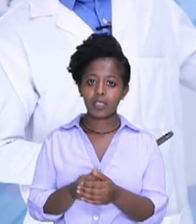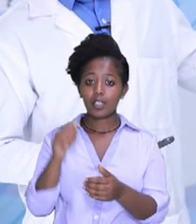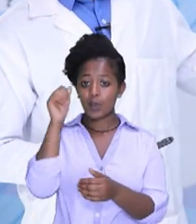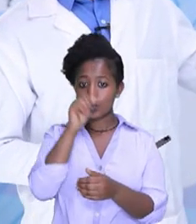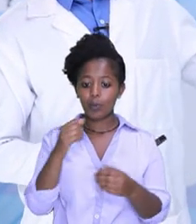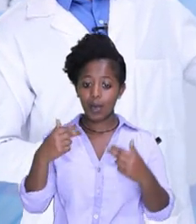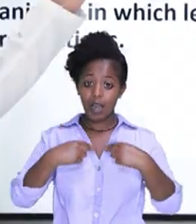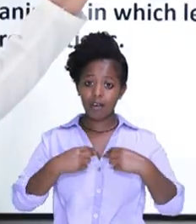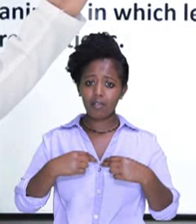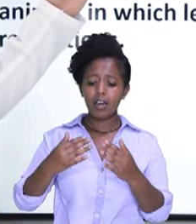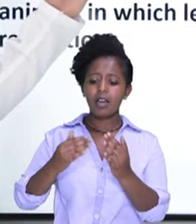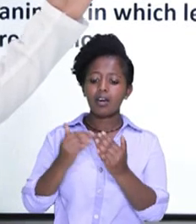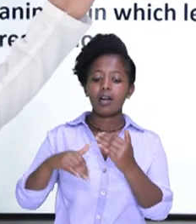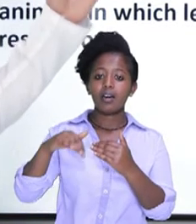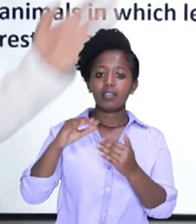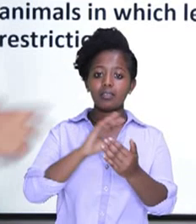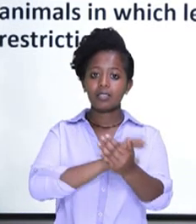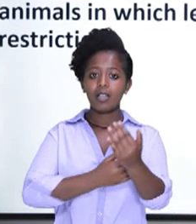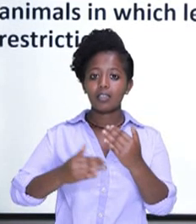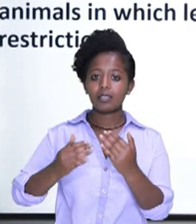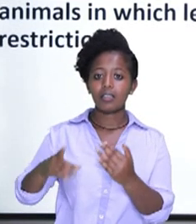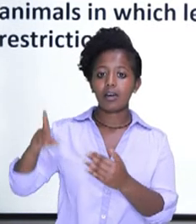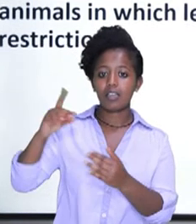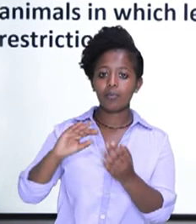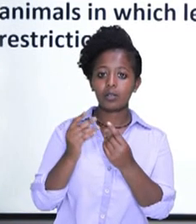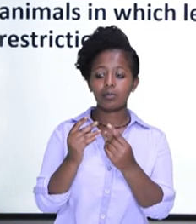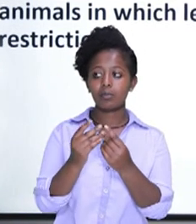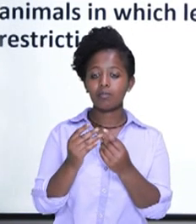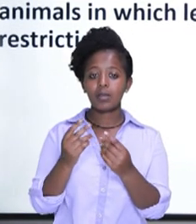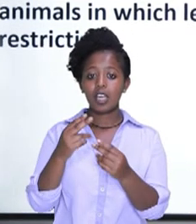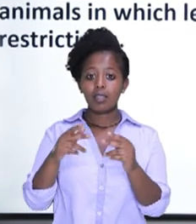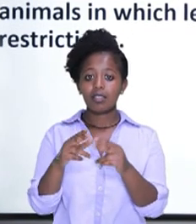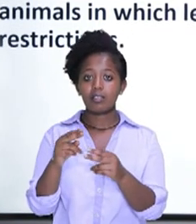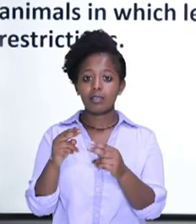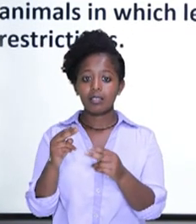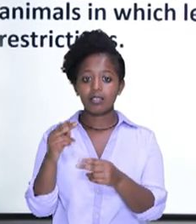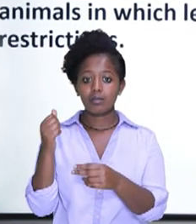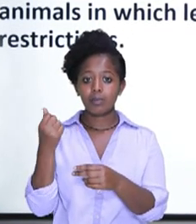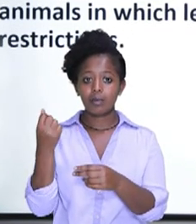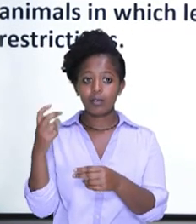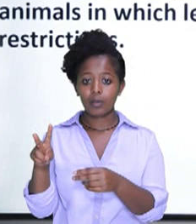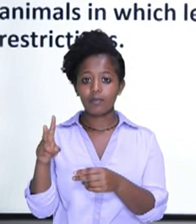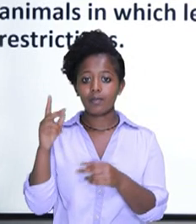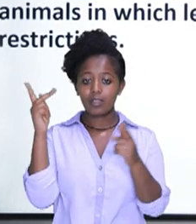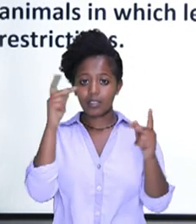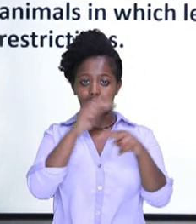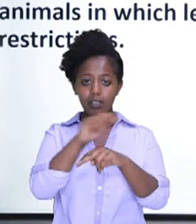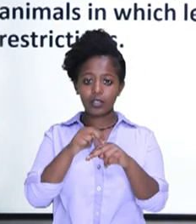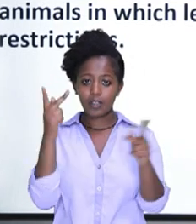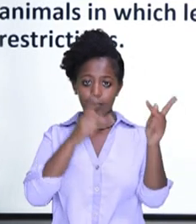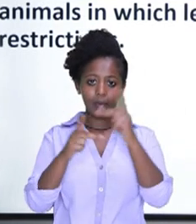Ethiopia have high amounts of national parks, especially we have large 12 national parks in the country.